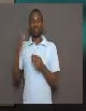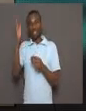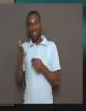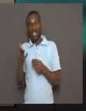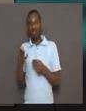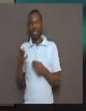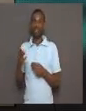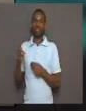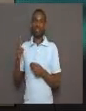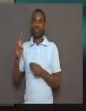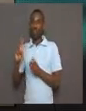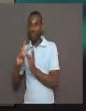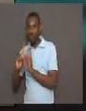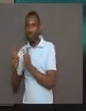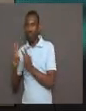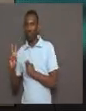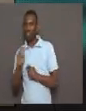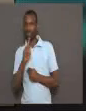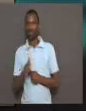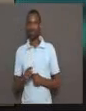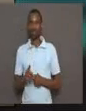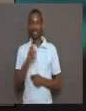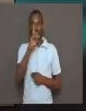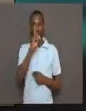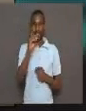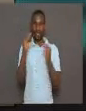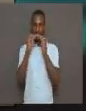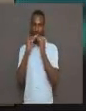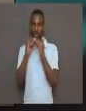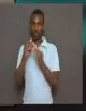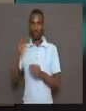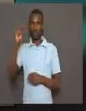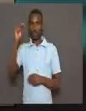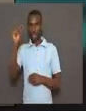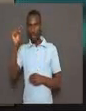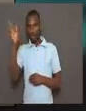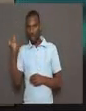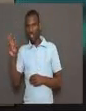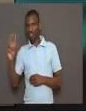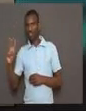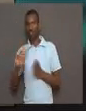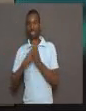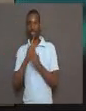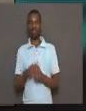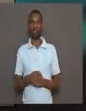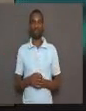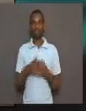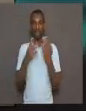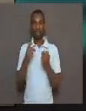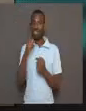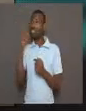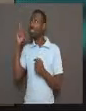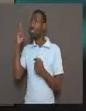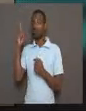In this video, we see a student dissolving a white substance into